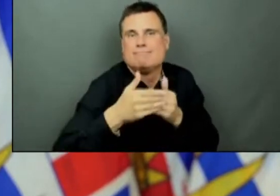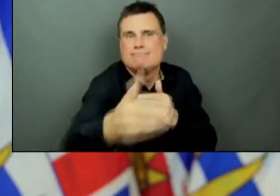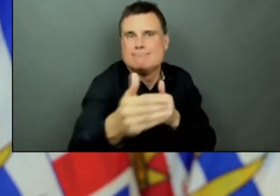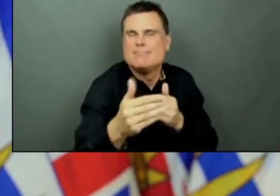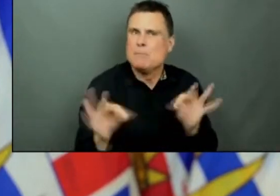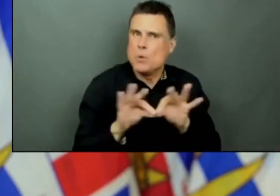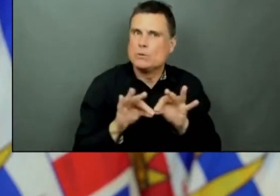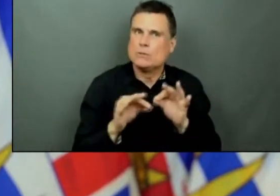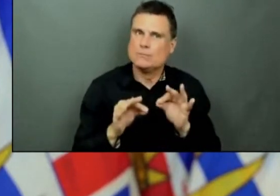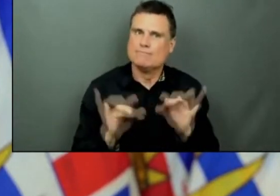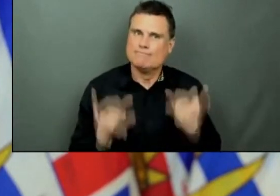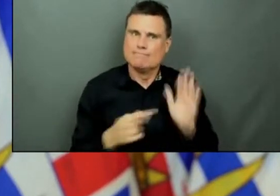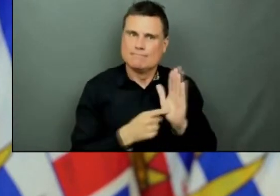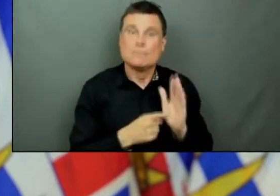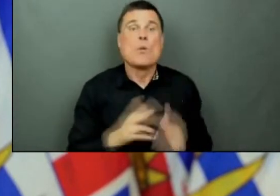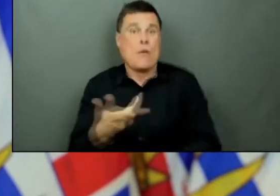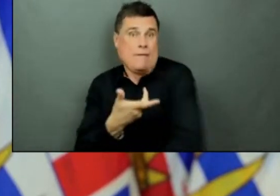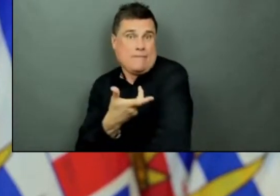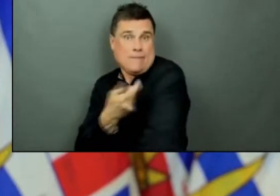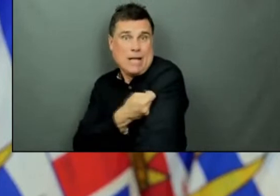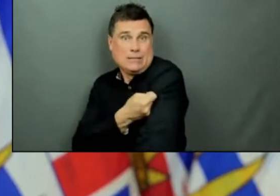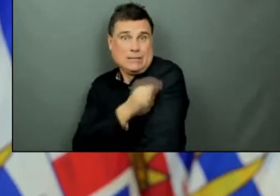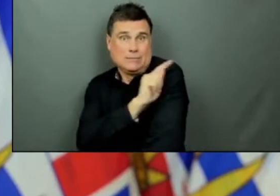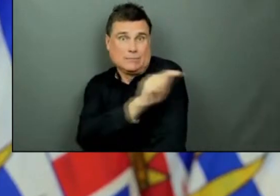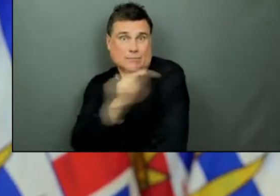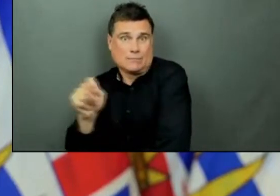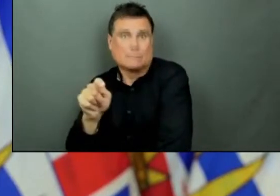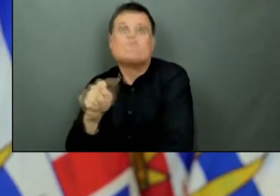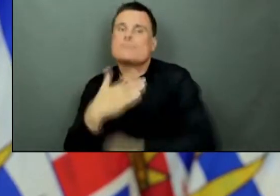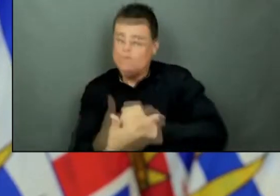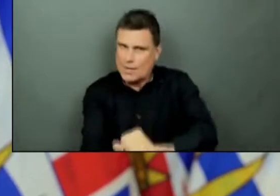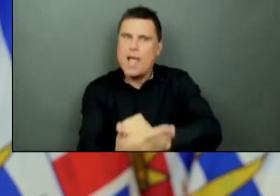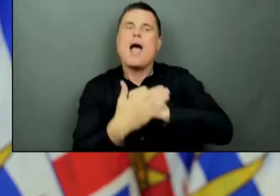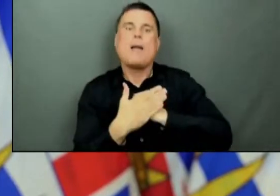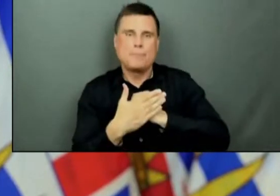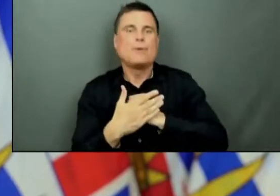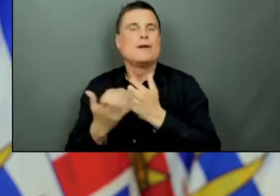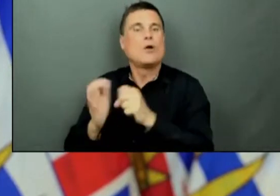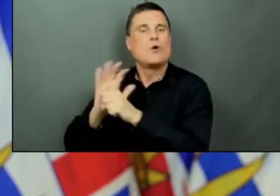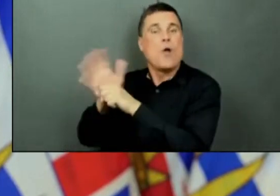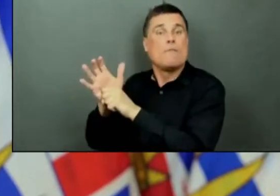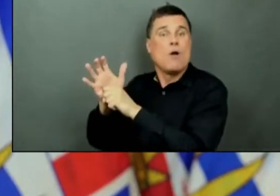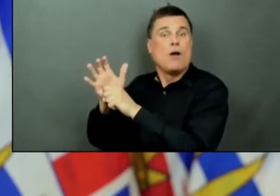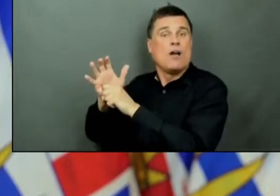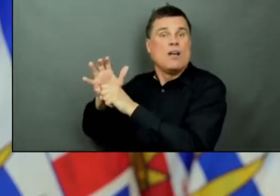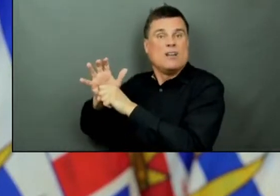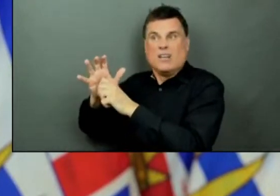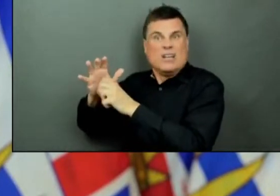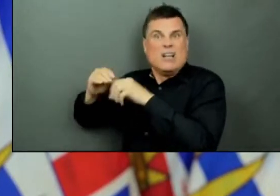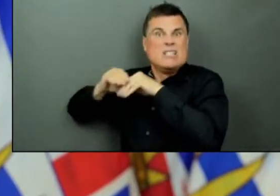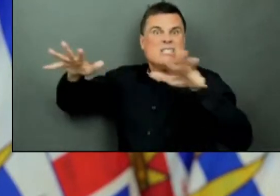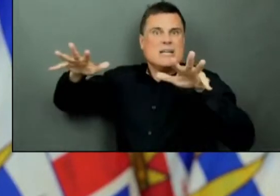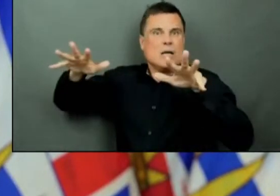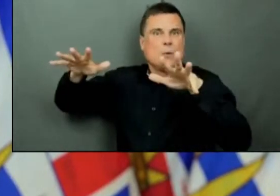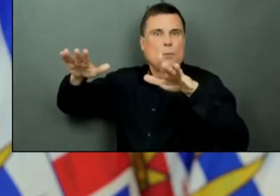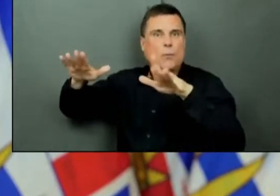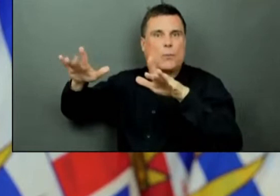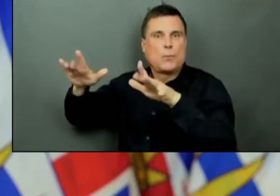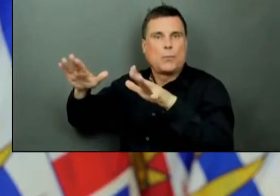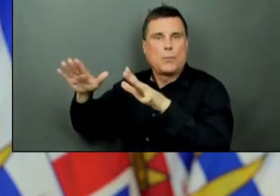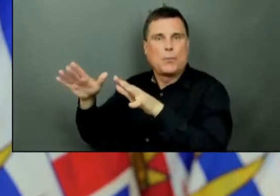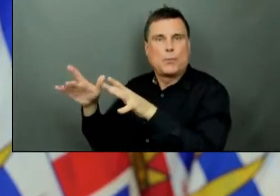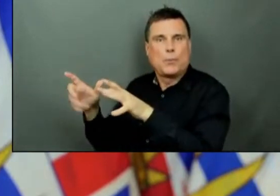Getting vaccinated is how we'll be able to put the COVID-19 pandemic behind us and make sure that even though this virus